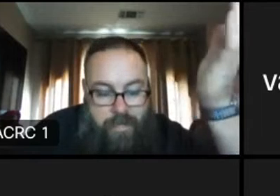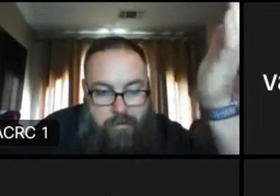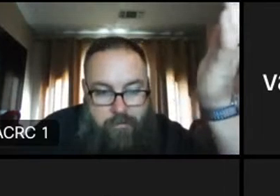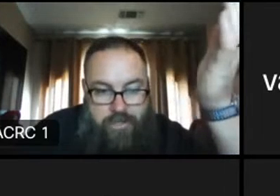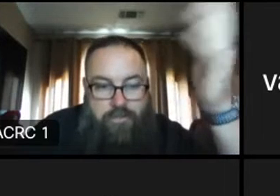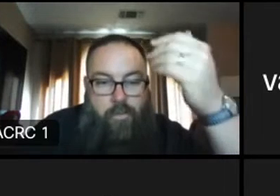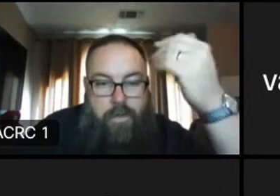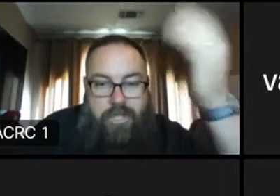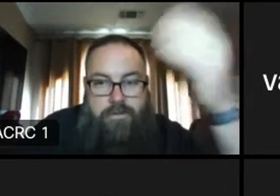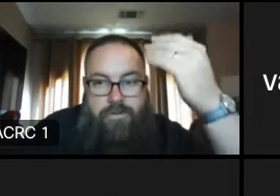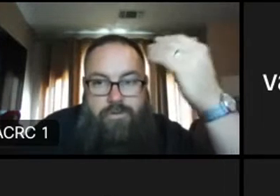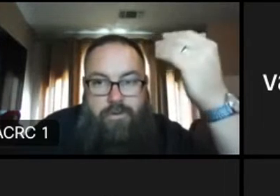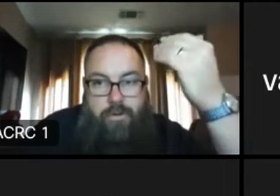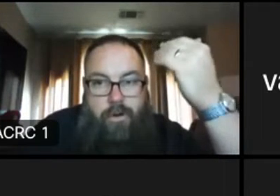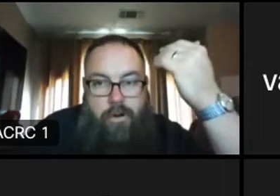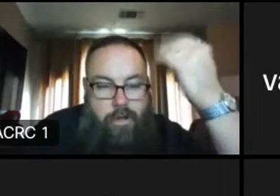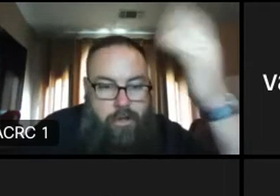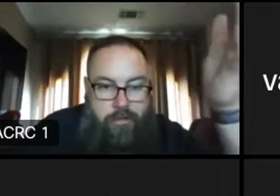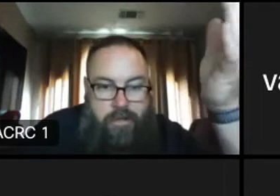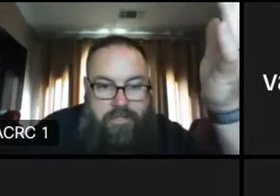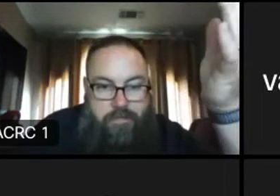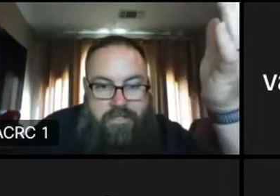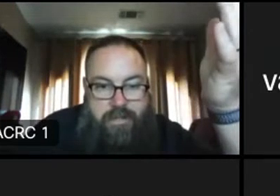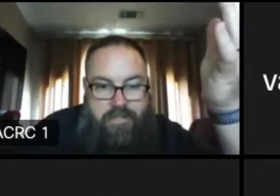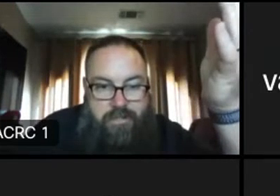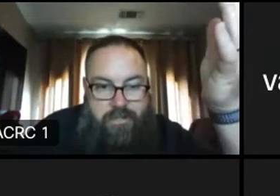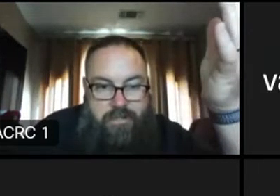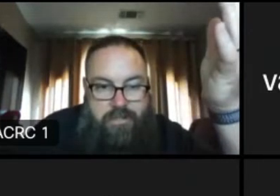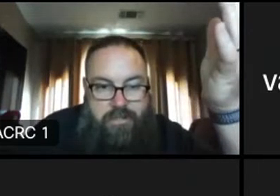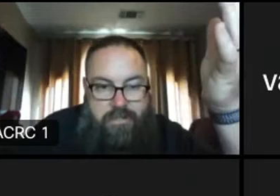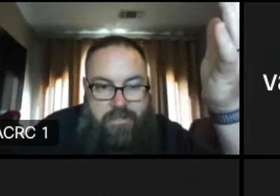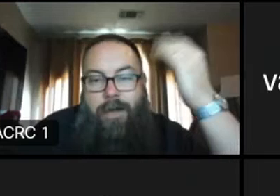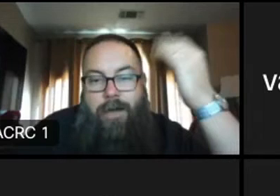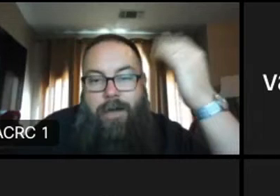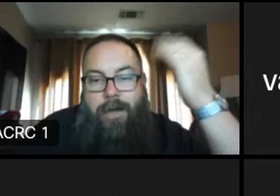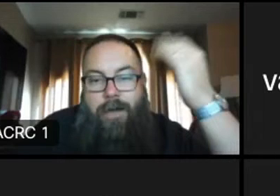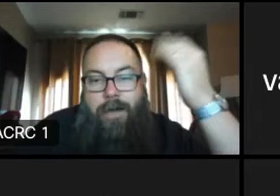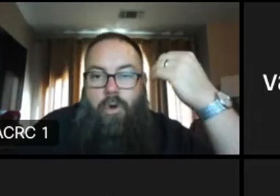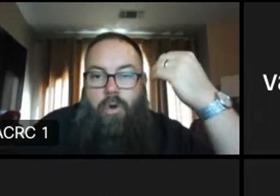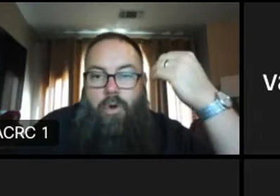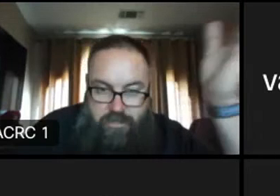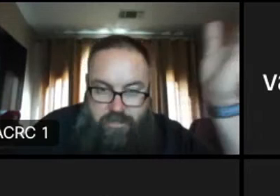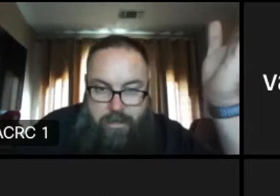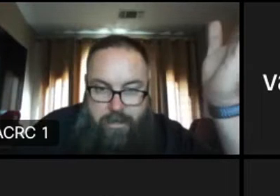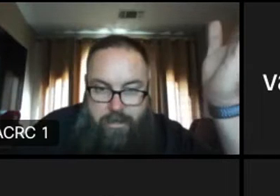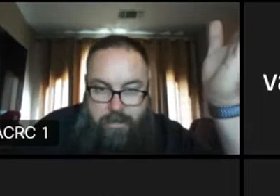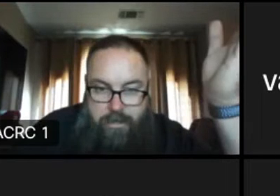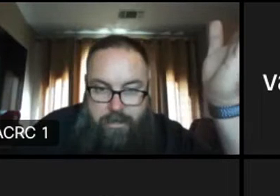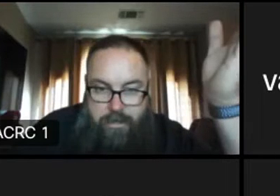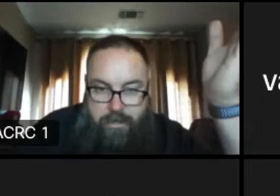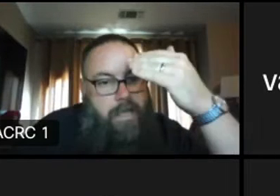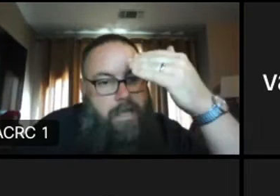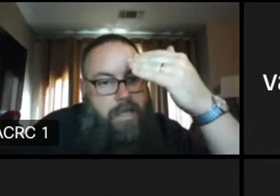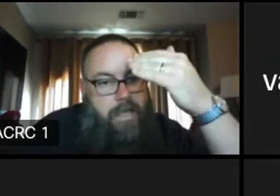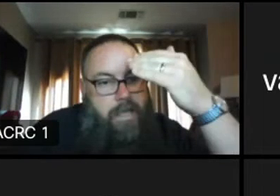I just said, which is reach out to your community services specialist that's assigned. However, we've also done things like